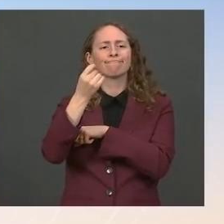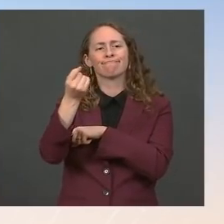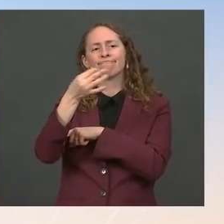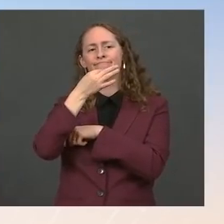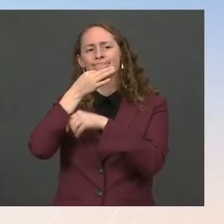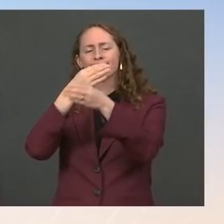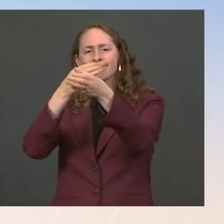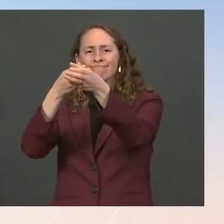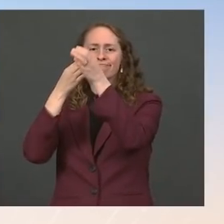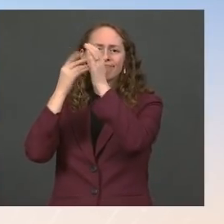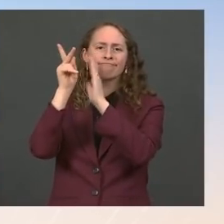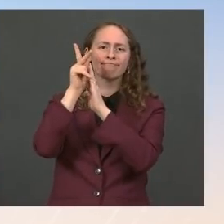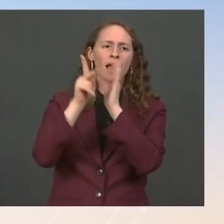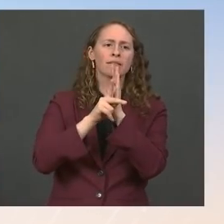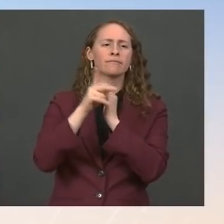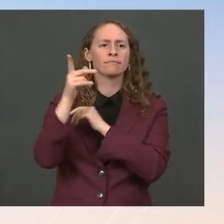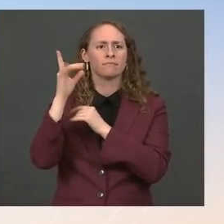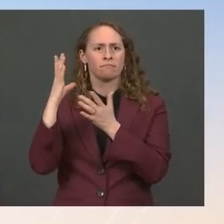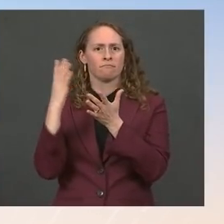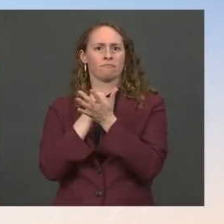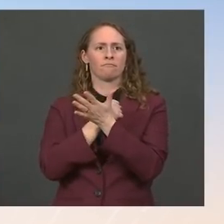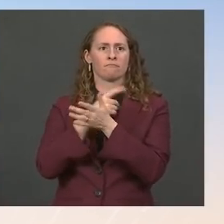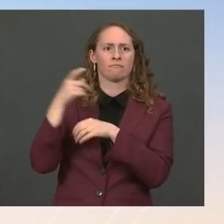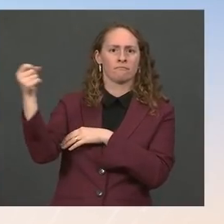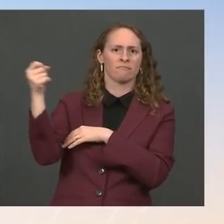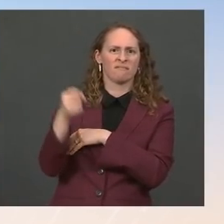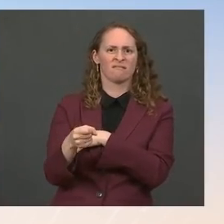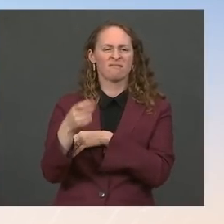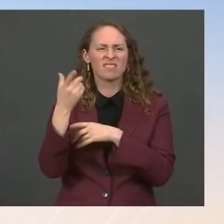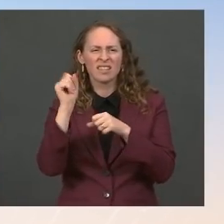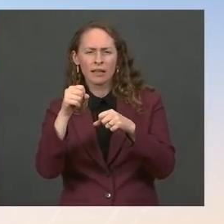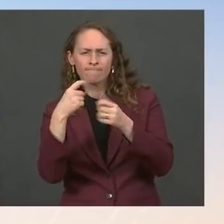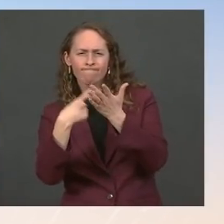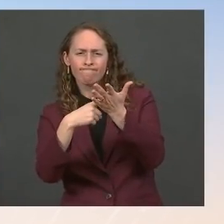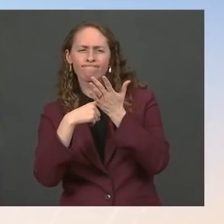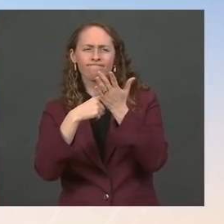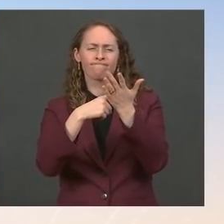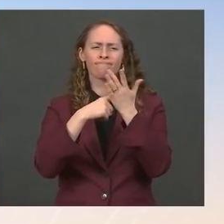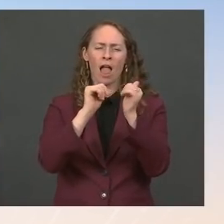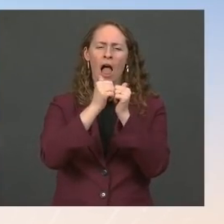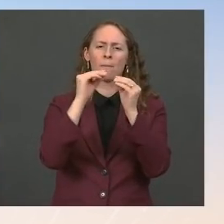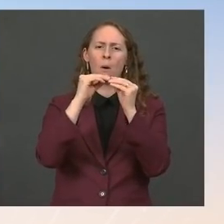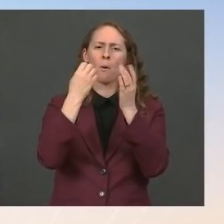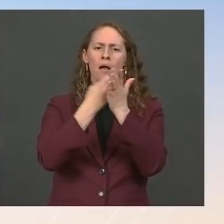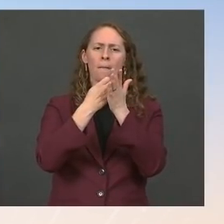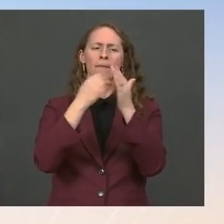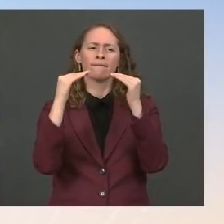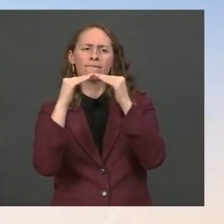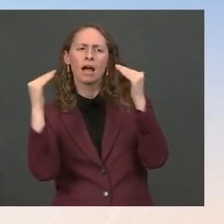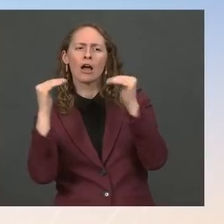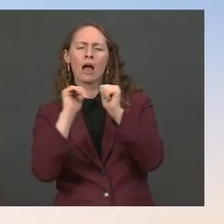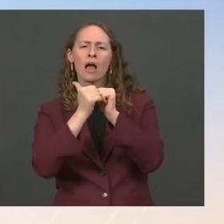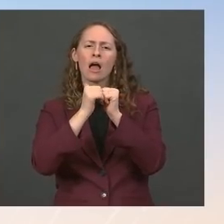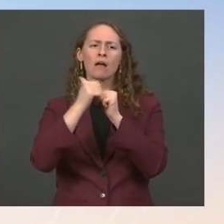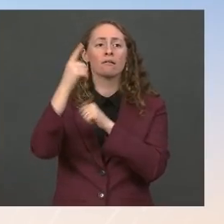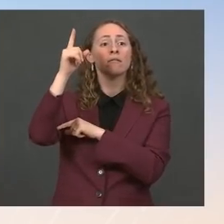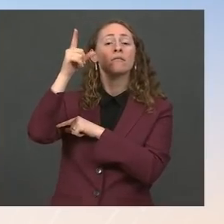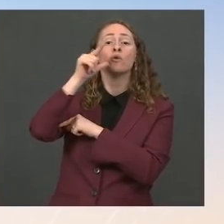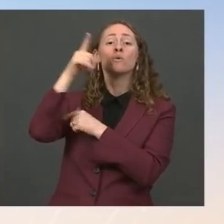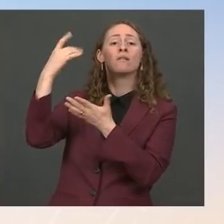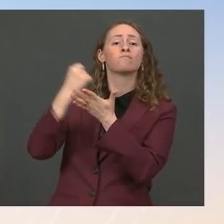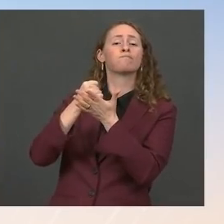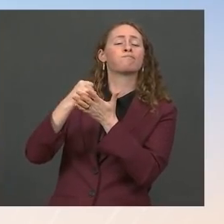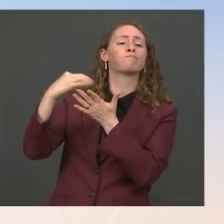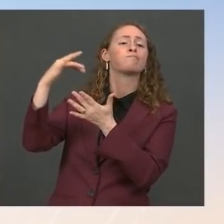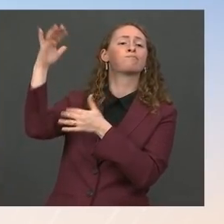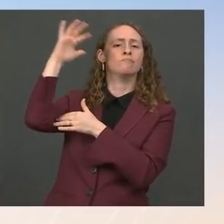that is central to the president's plan to make our economy more fair, to ask higher income Americans